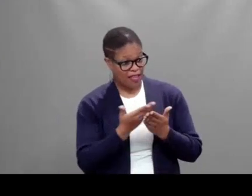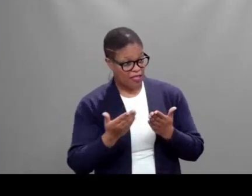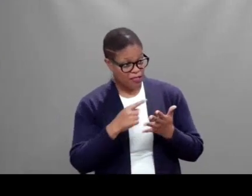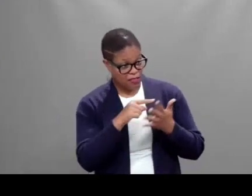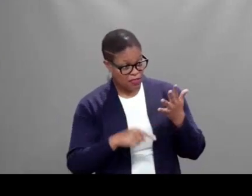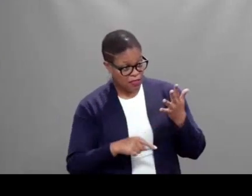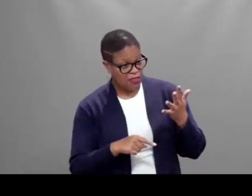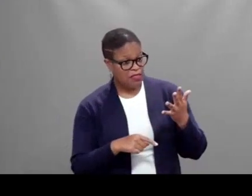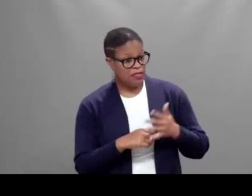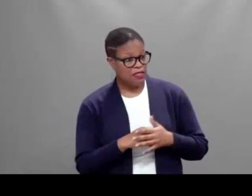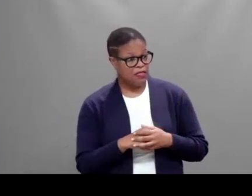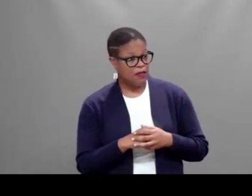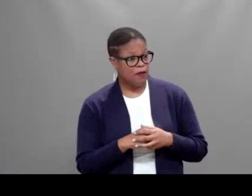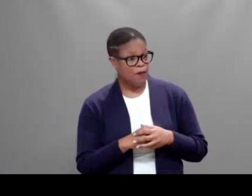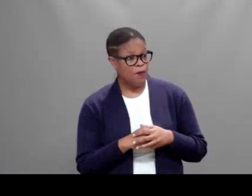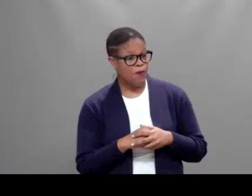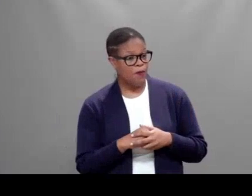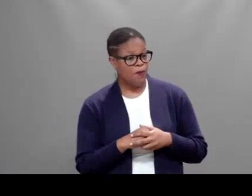We are,